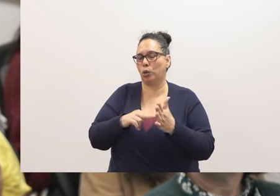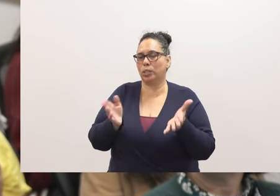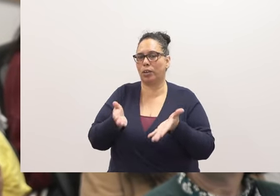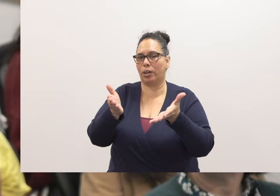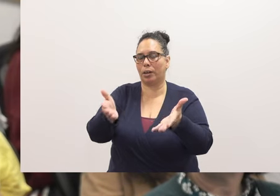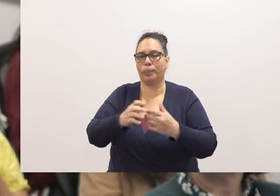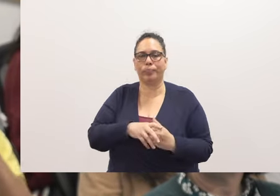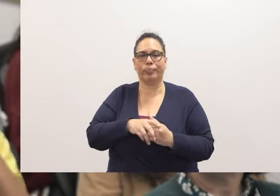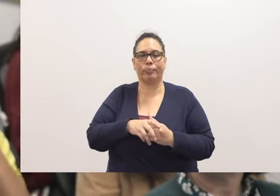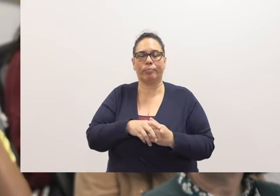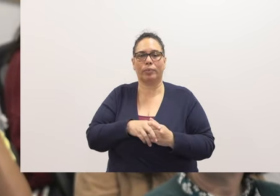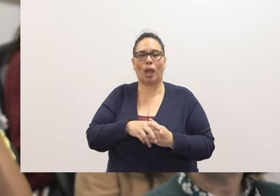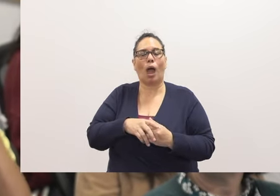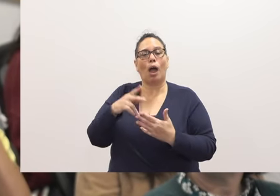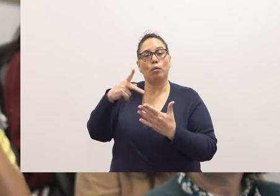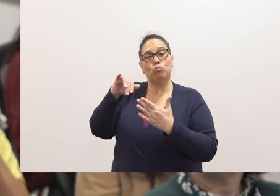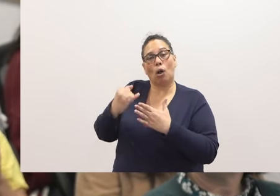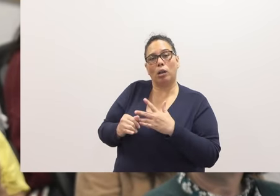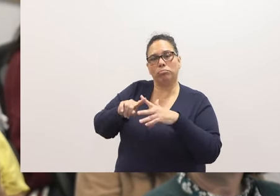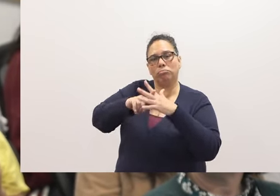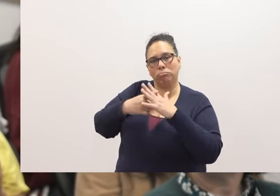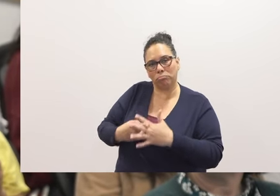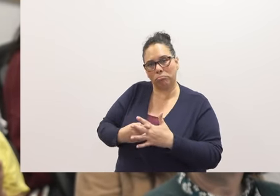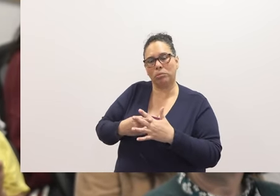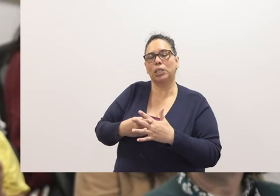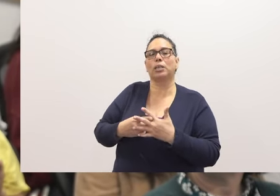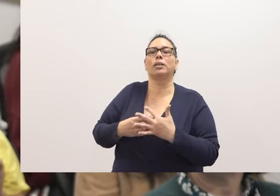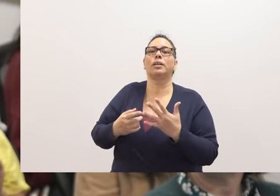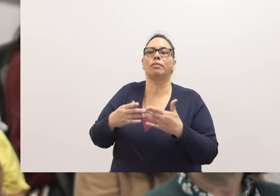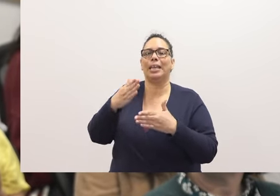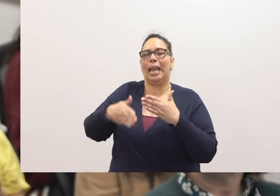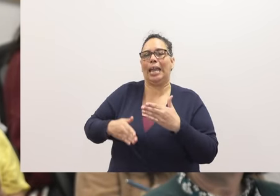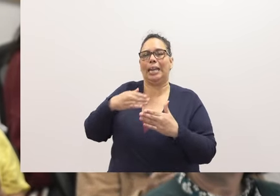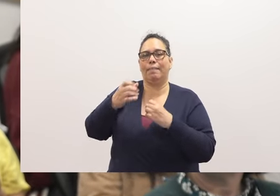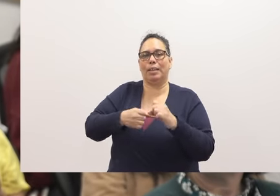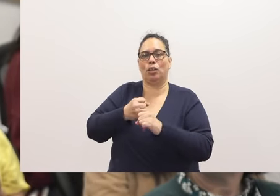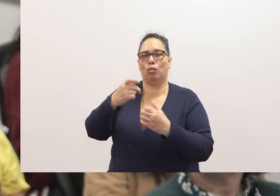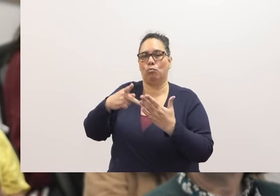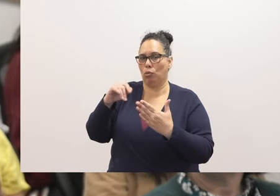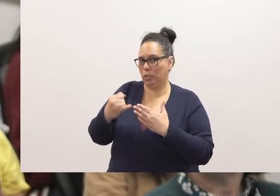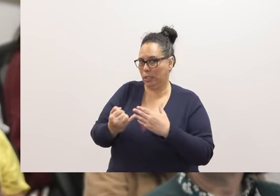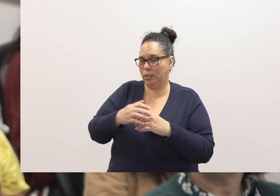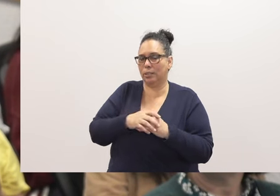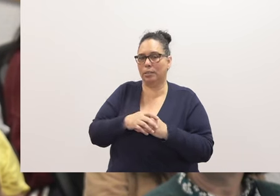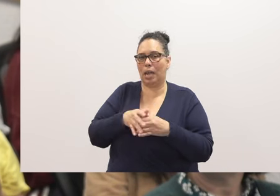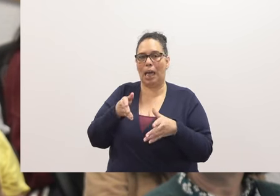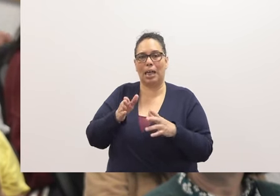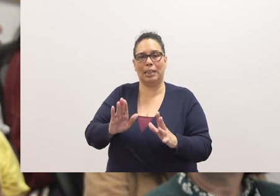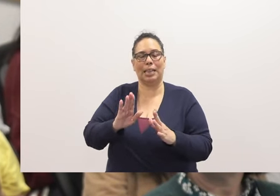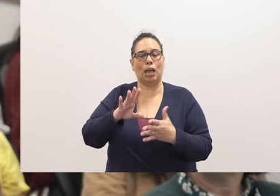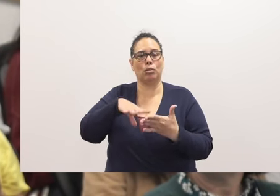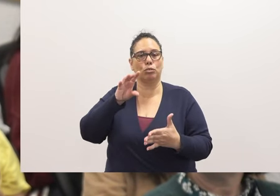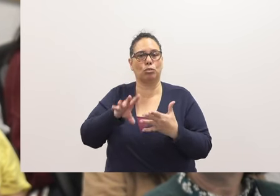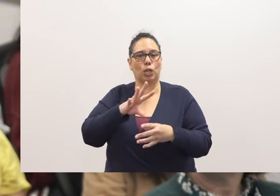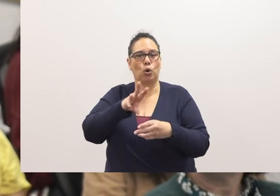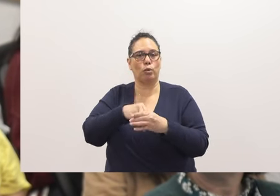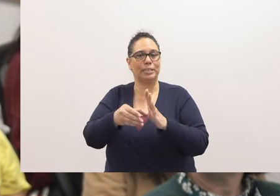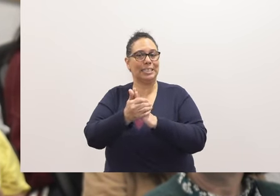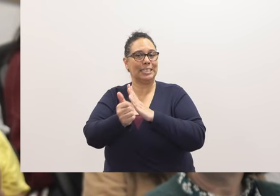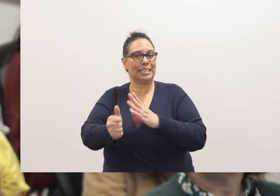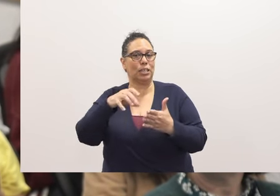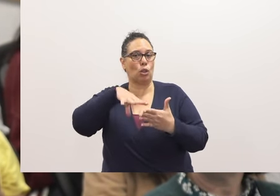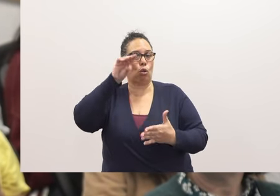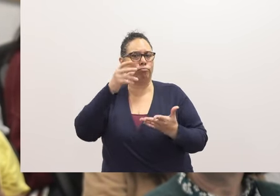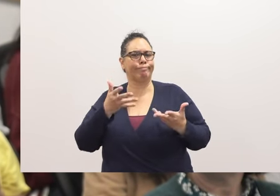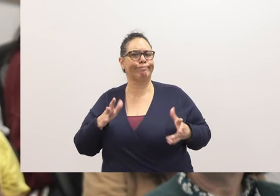Interdisciplinary projects have already begun for our students for our end-of-the-year projects. These allow our students to incorporate skills learned in their